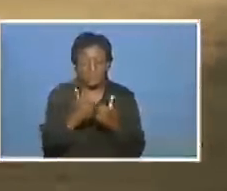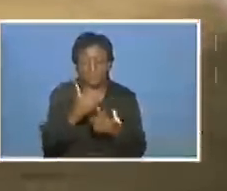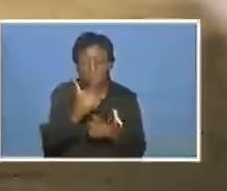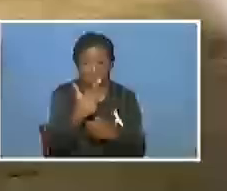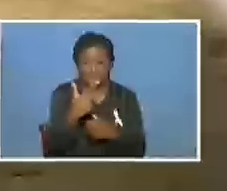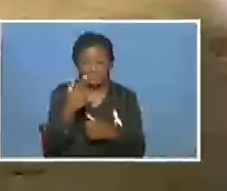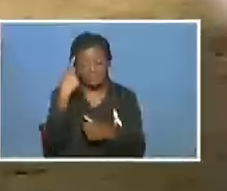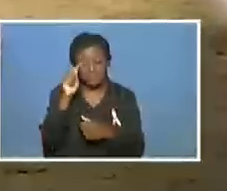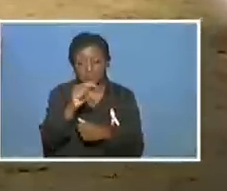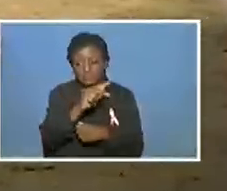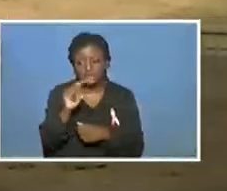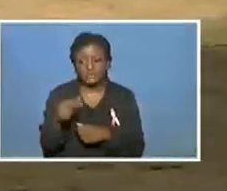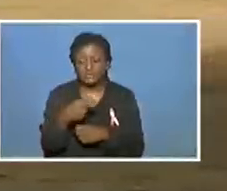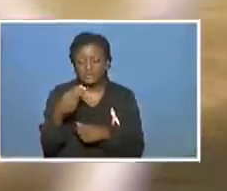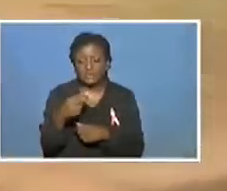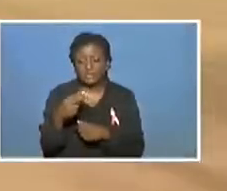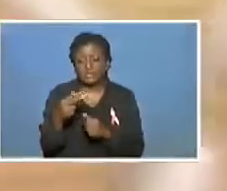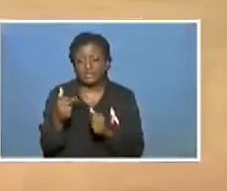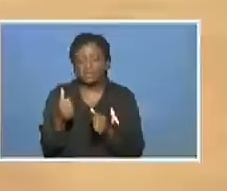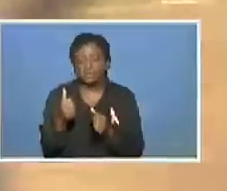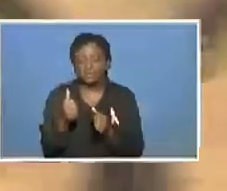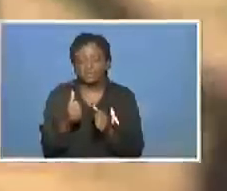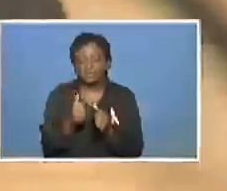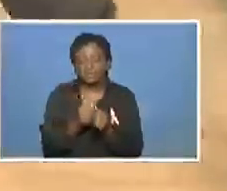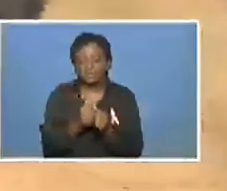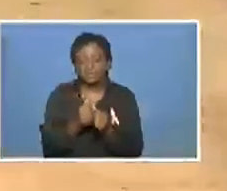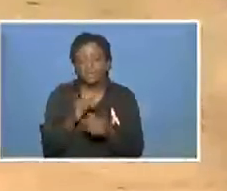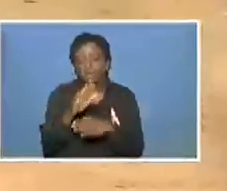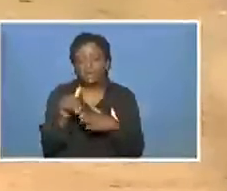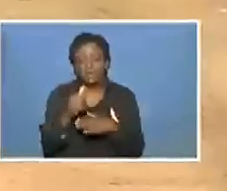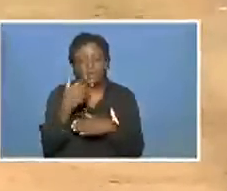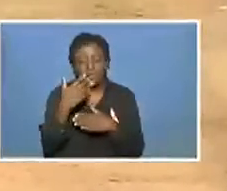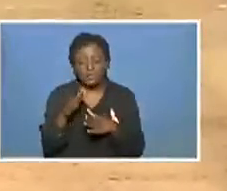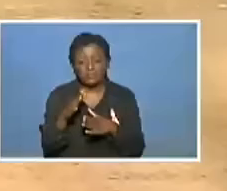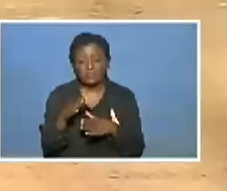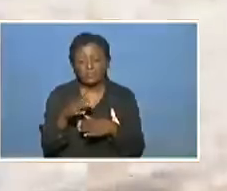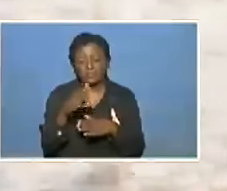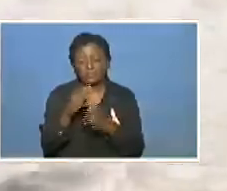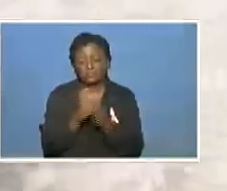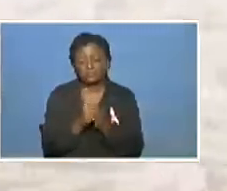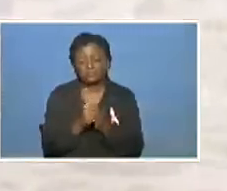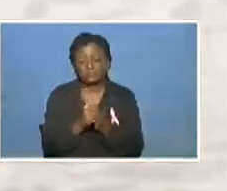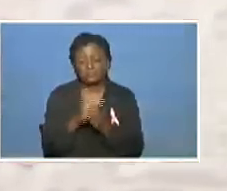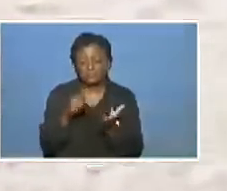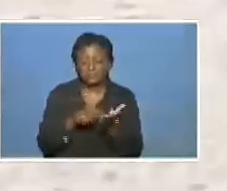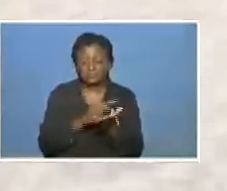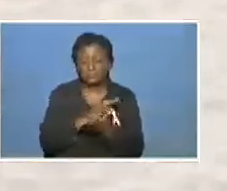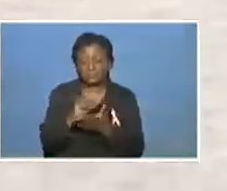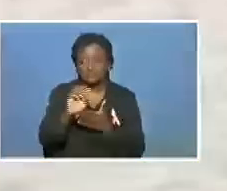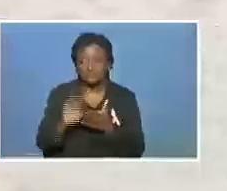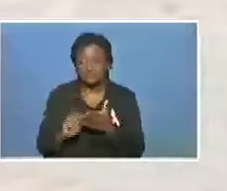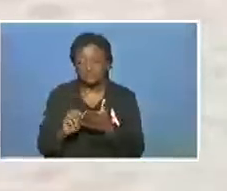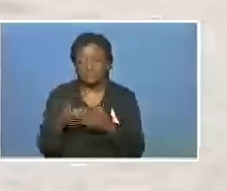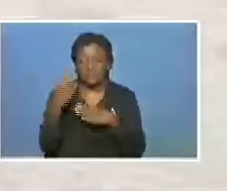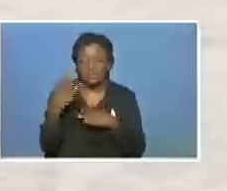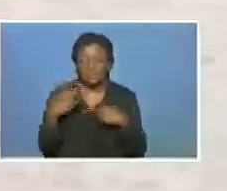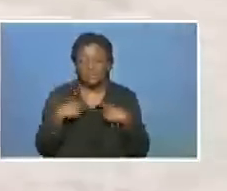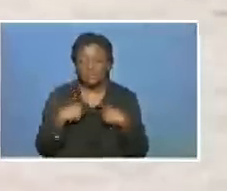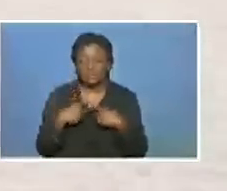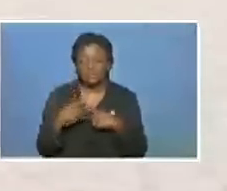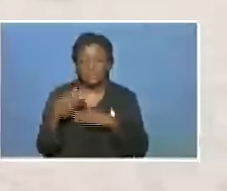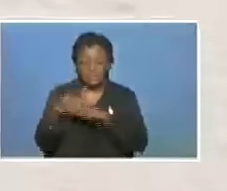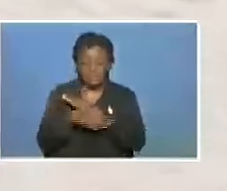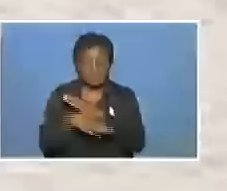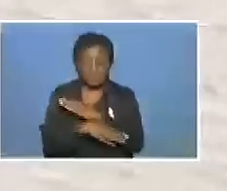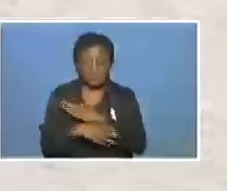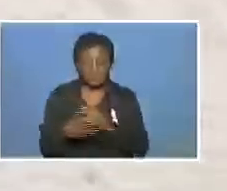for Thursday. Win or it's over for the Blue Marlins and the Operators. This weekend, the Bahamas will host the Bahamas Beach Soccer